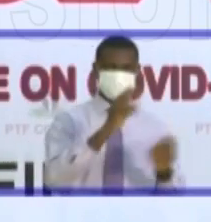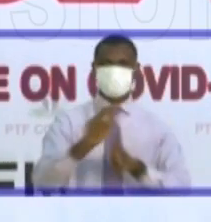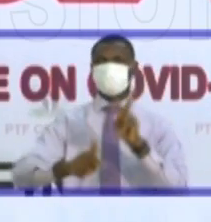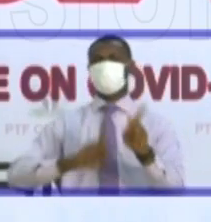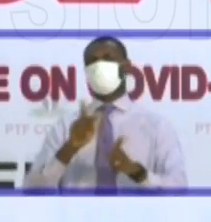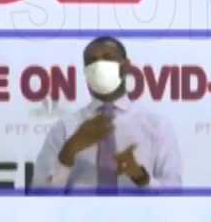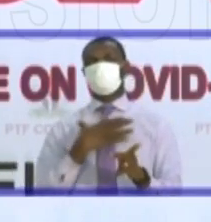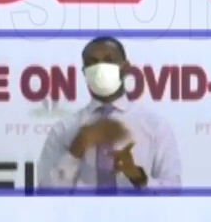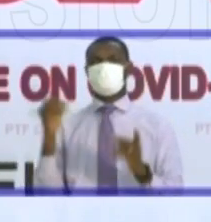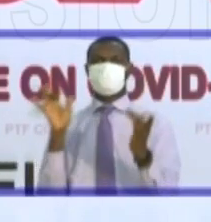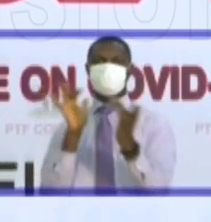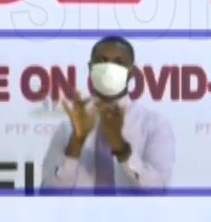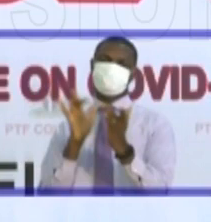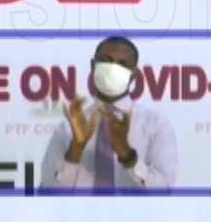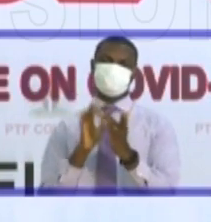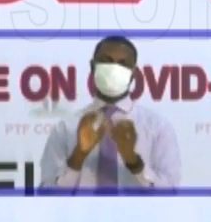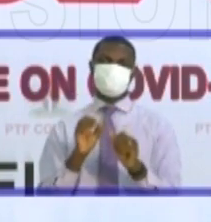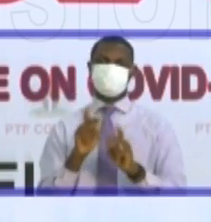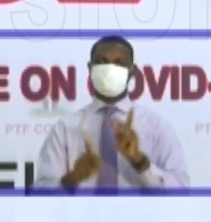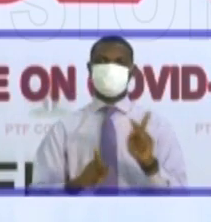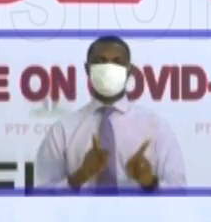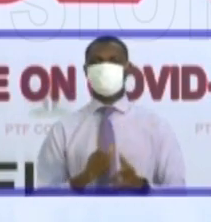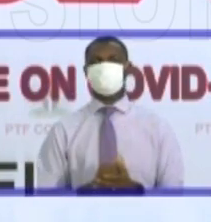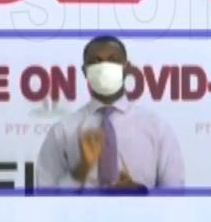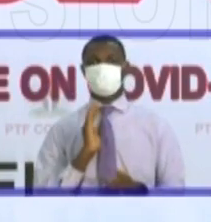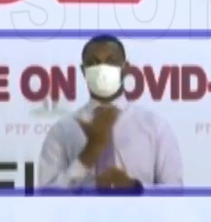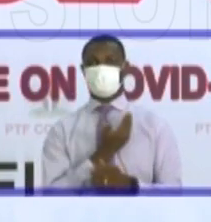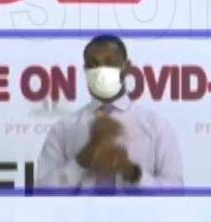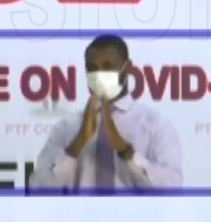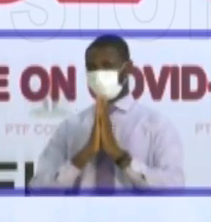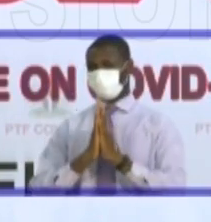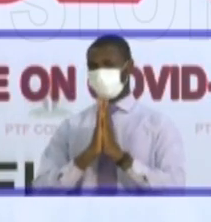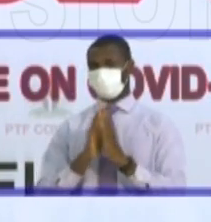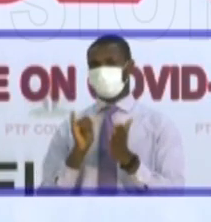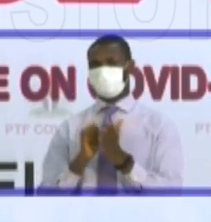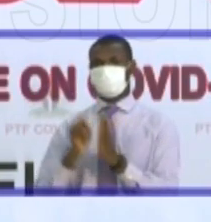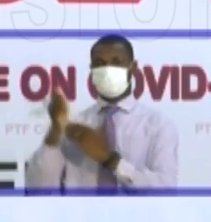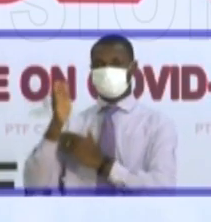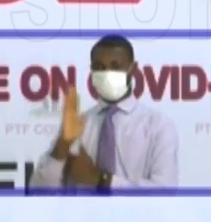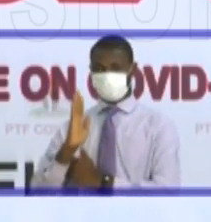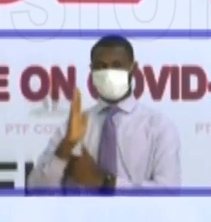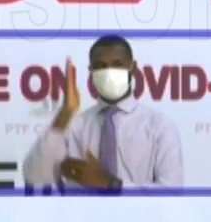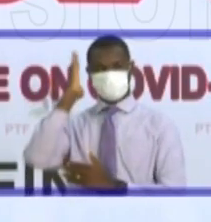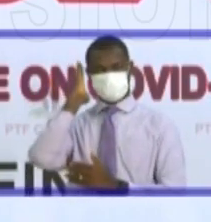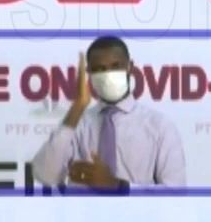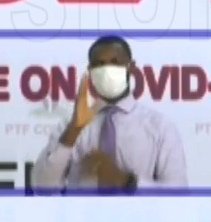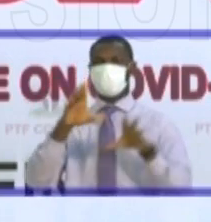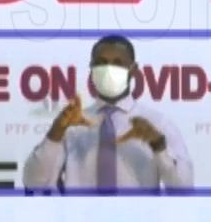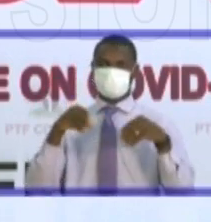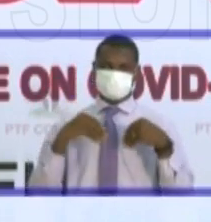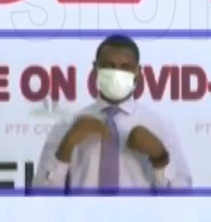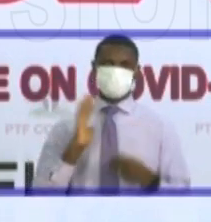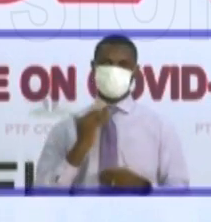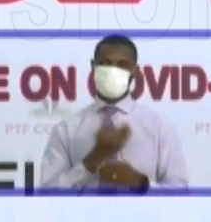and conduct programs. Our prayer is that the Almighty shall accept